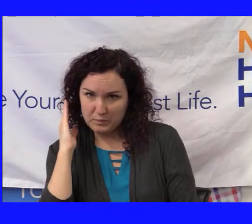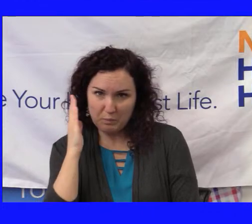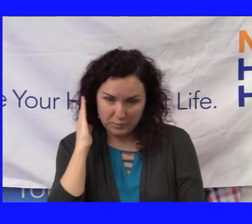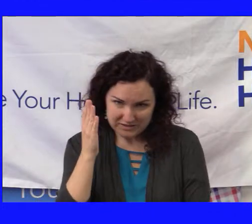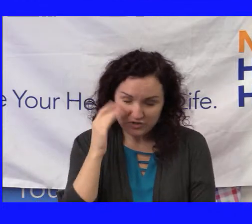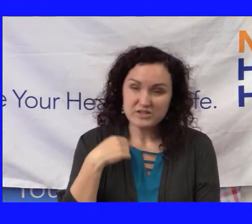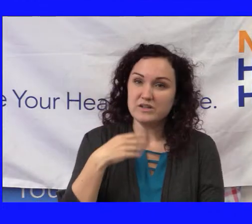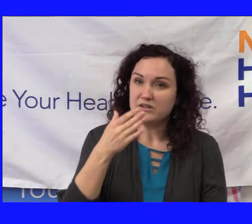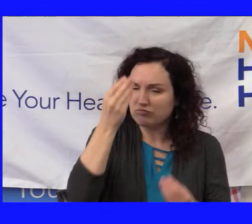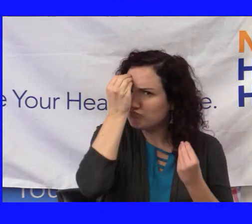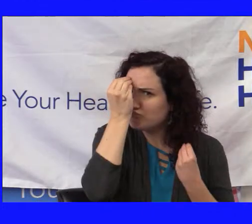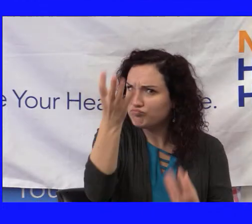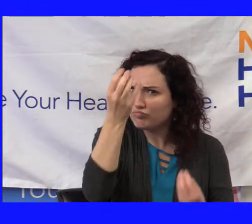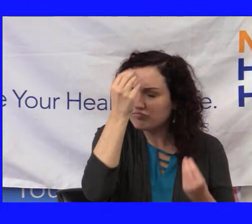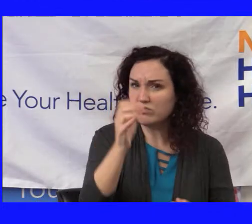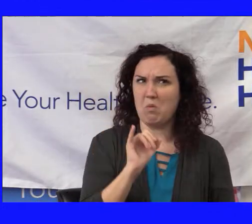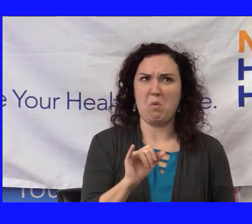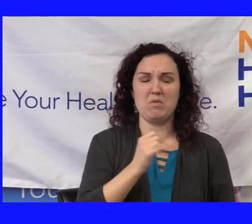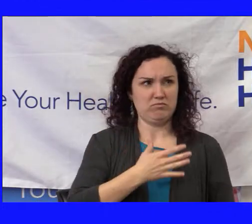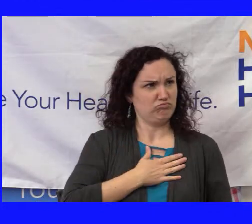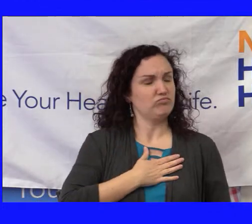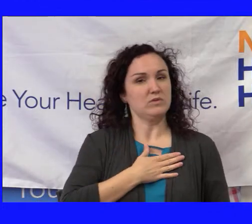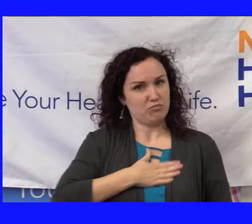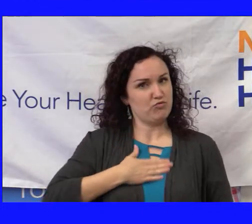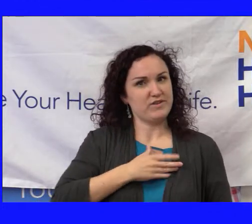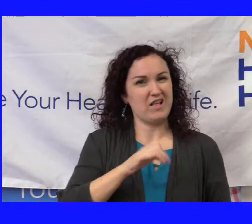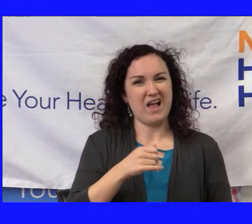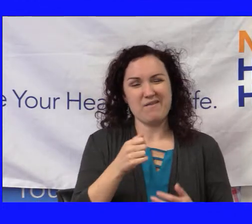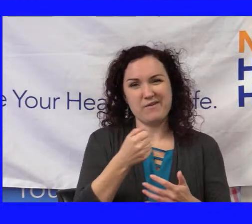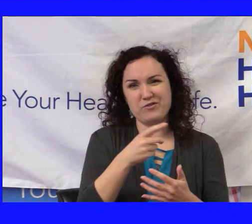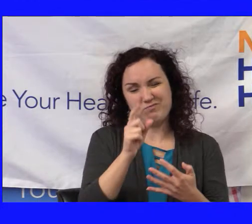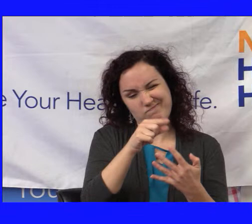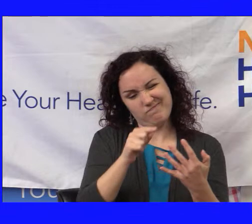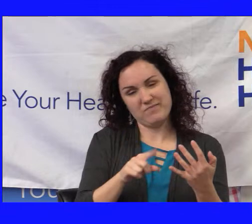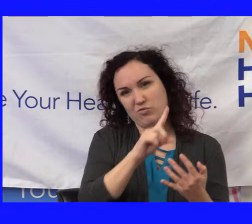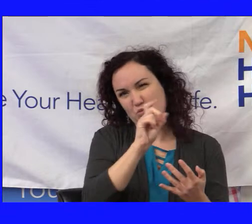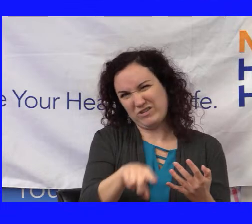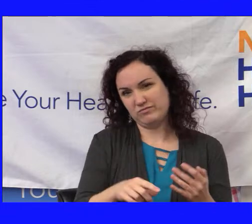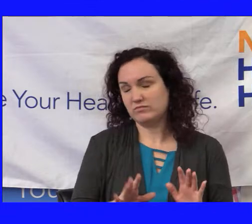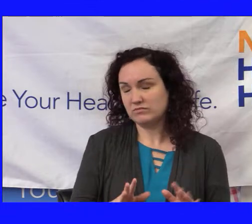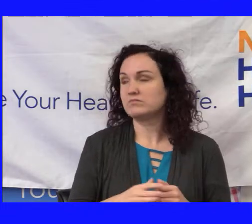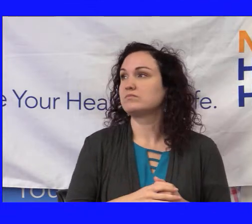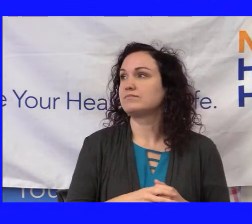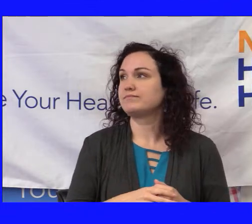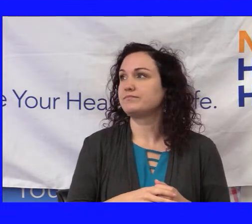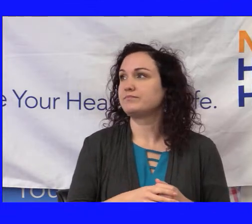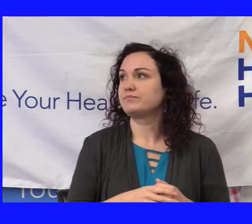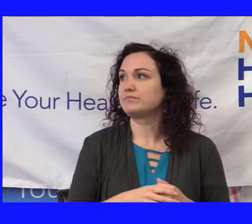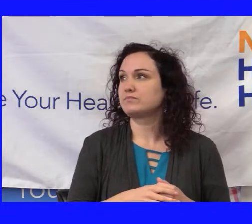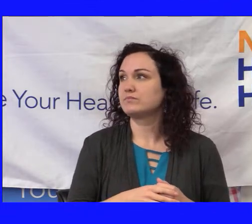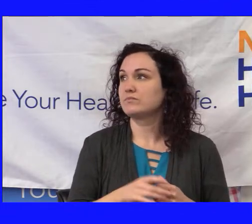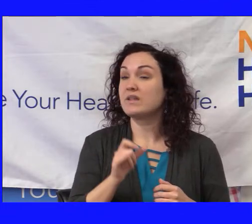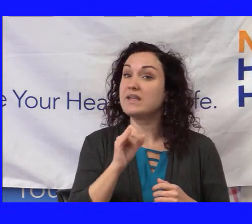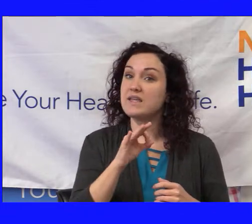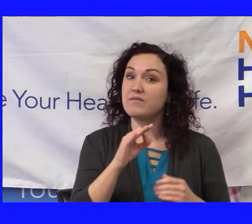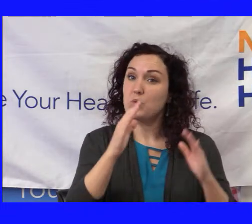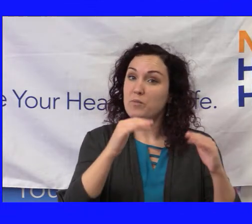I really appreciate it. I just have a couple of questions. One is, if we move to the next